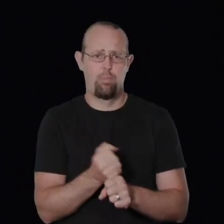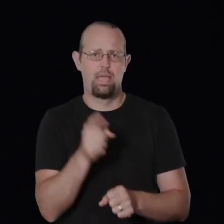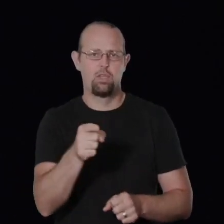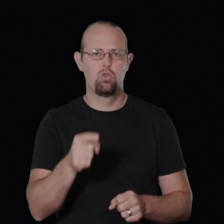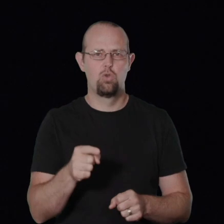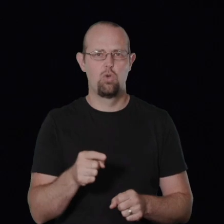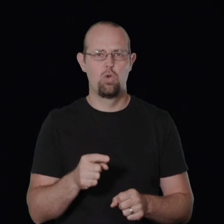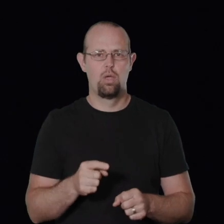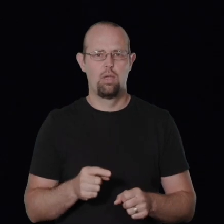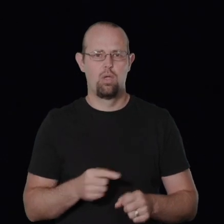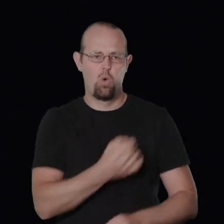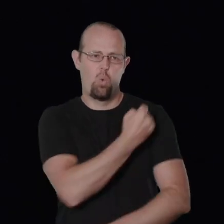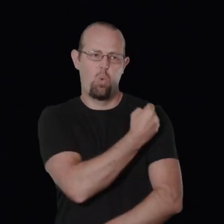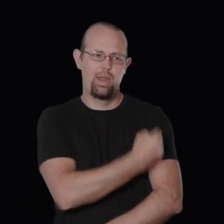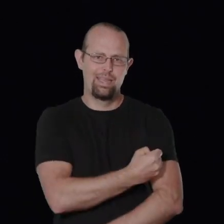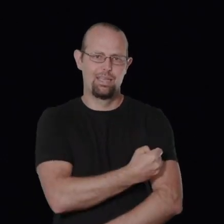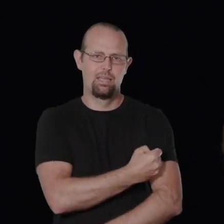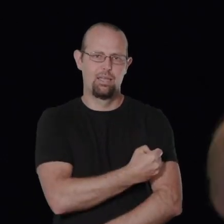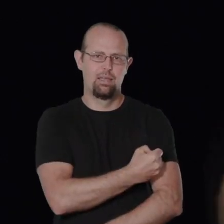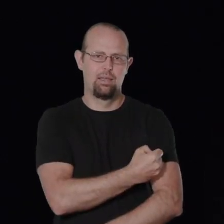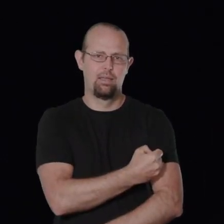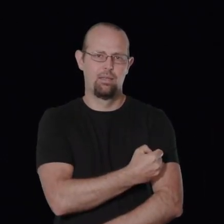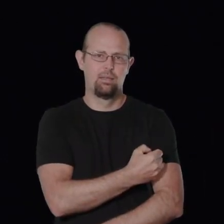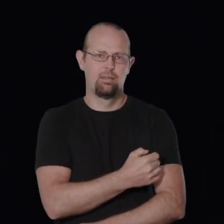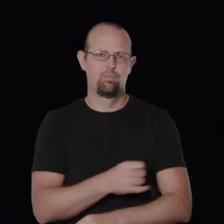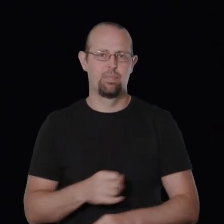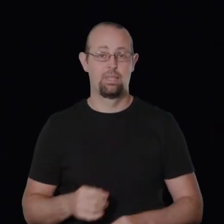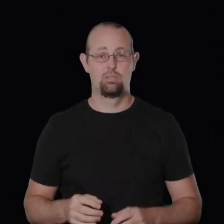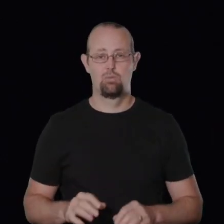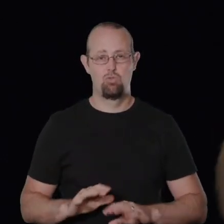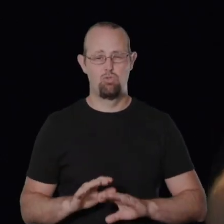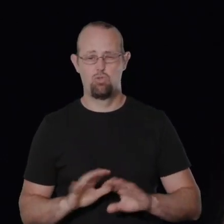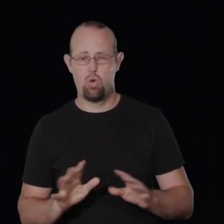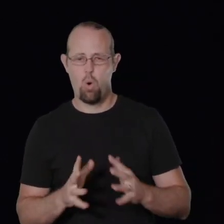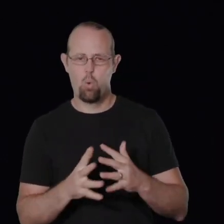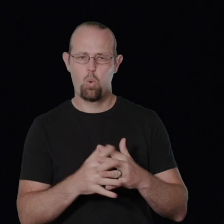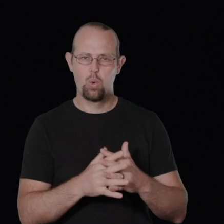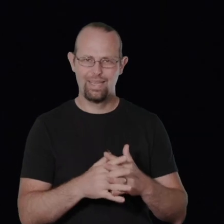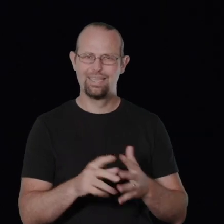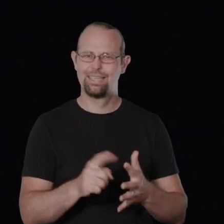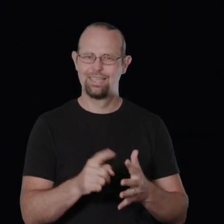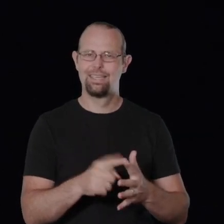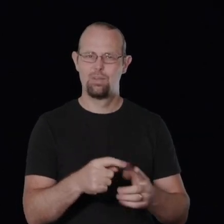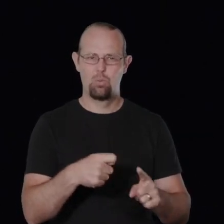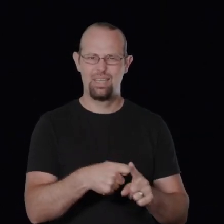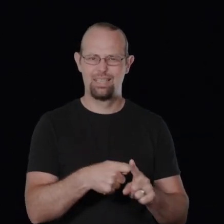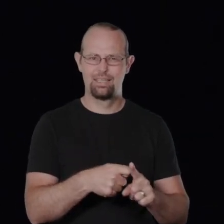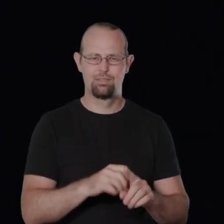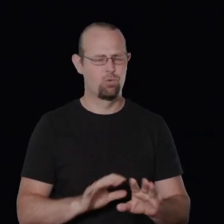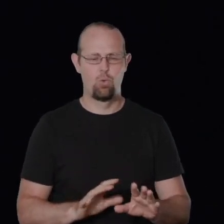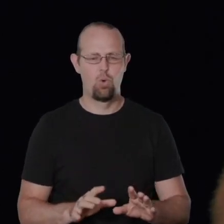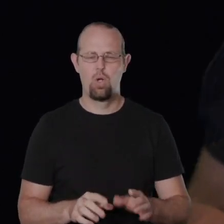instead of weak, W-E-E-K, it was W-E-A-K. 7 days without God's